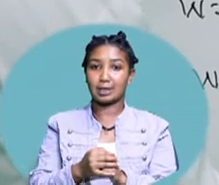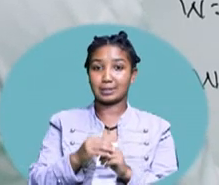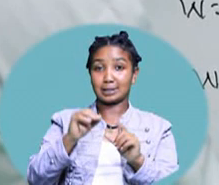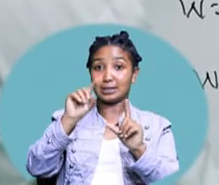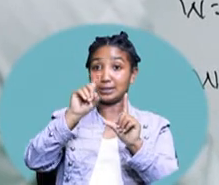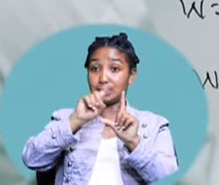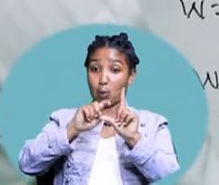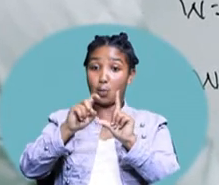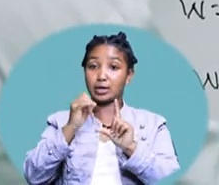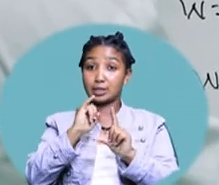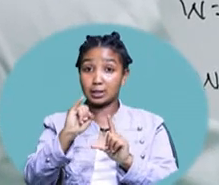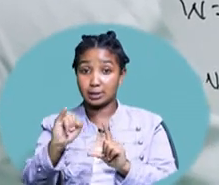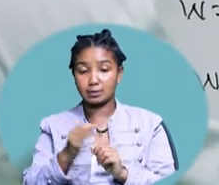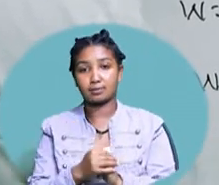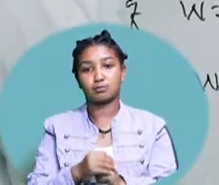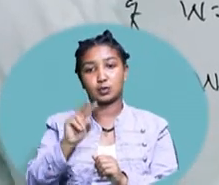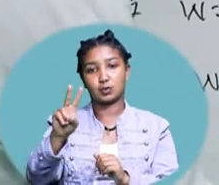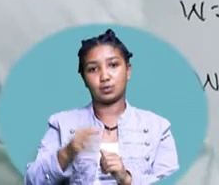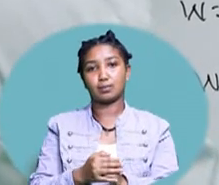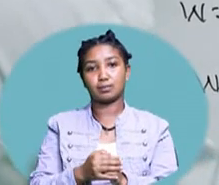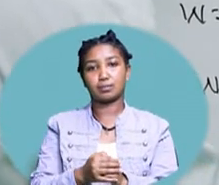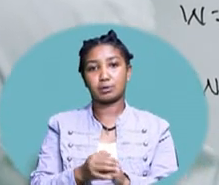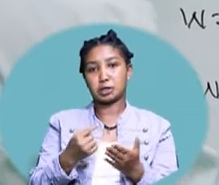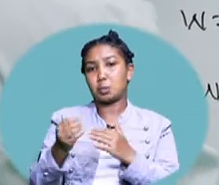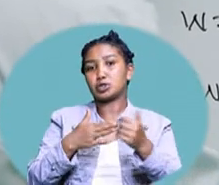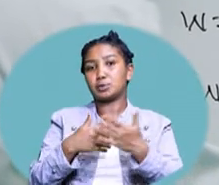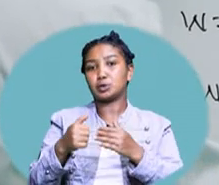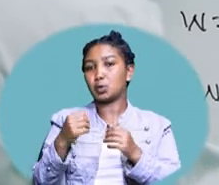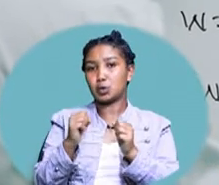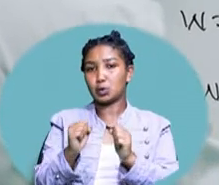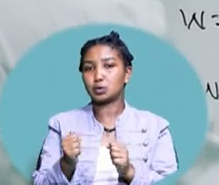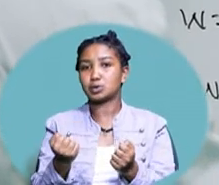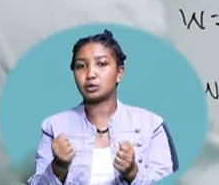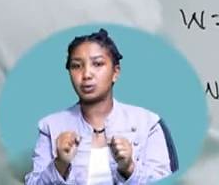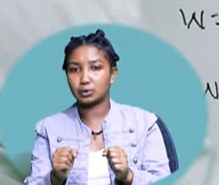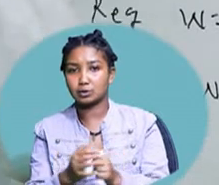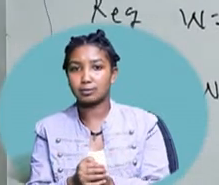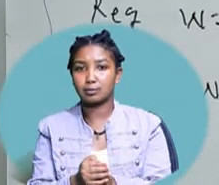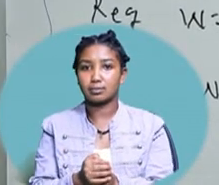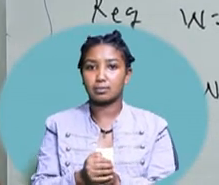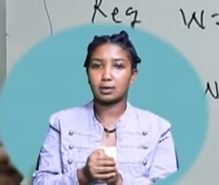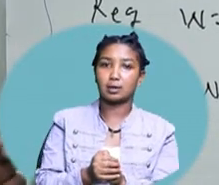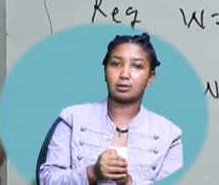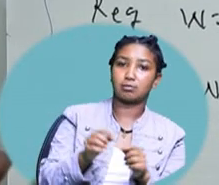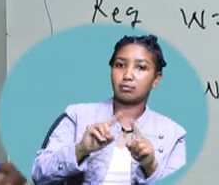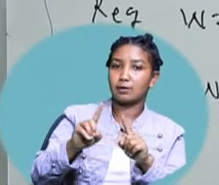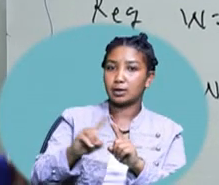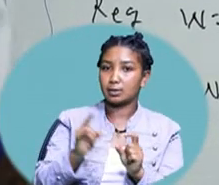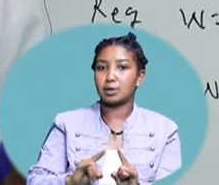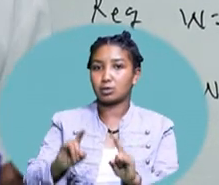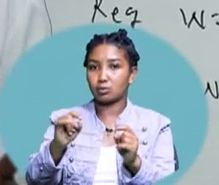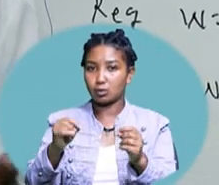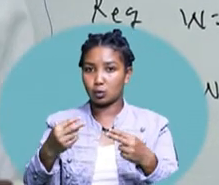Whereas the y component of the displacement is 4, and the z component of the displacement is 2. By the way, it's possible to